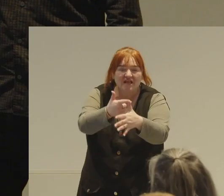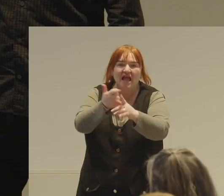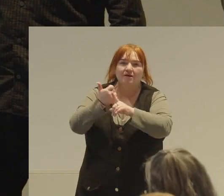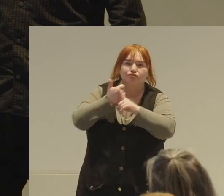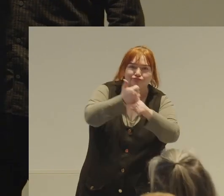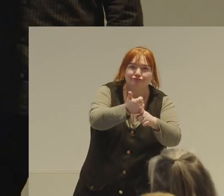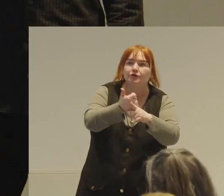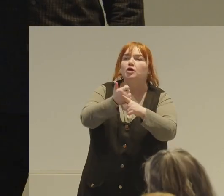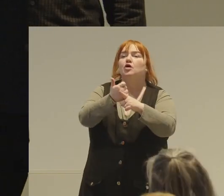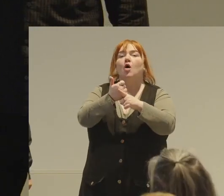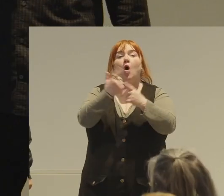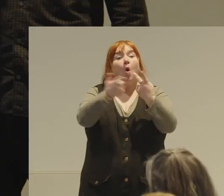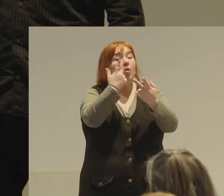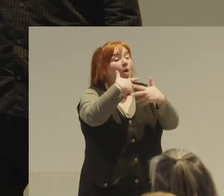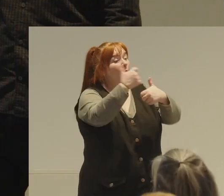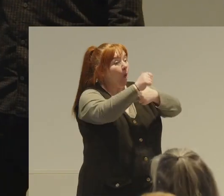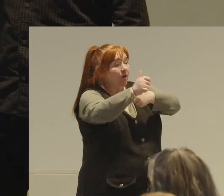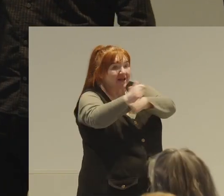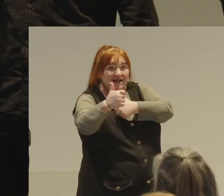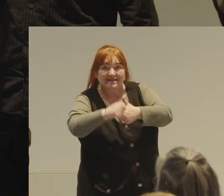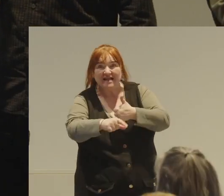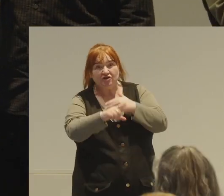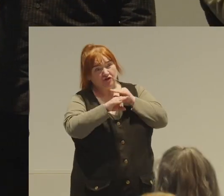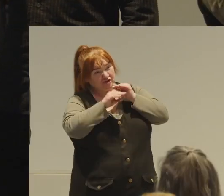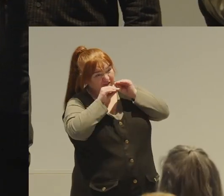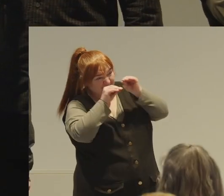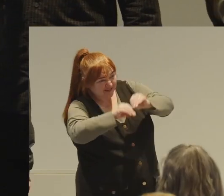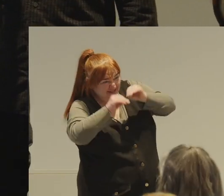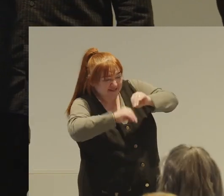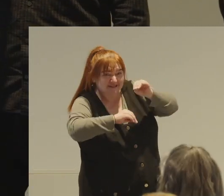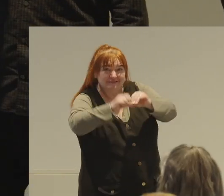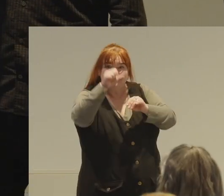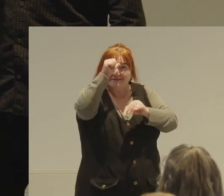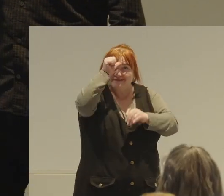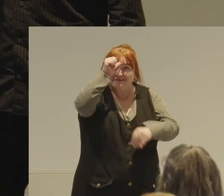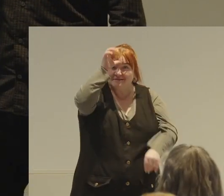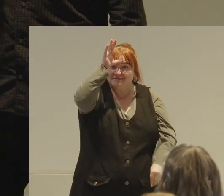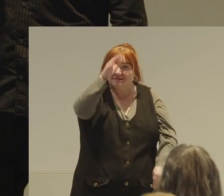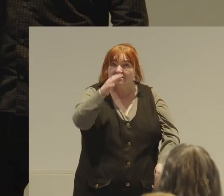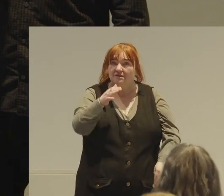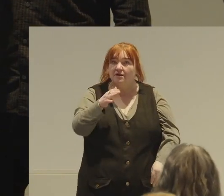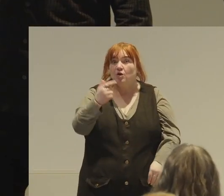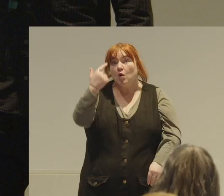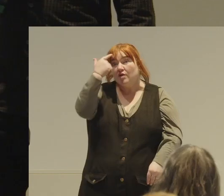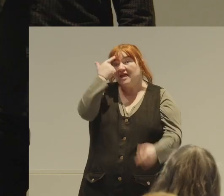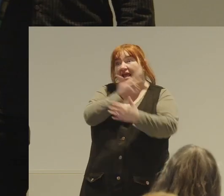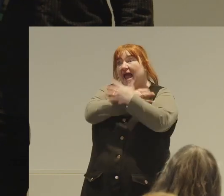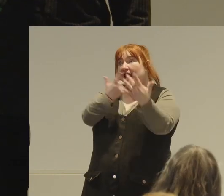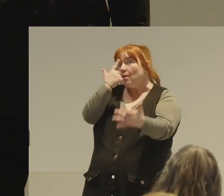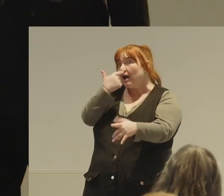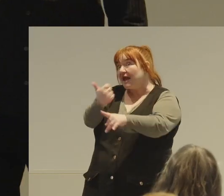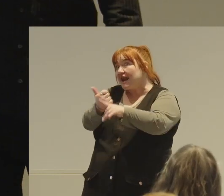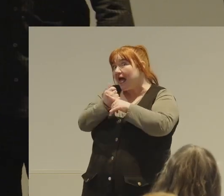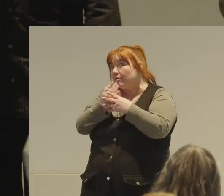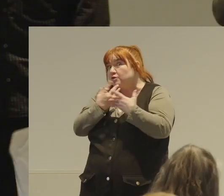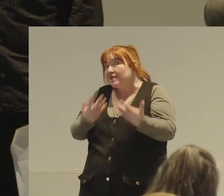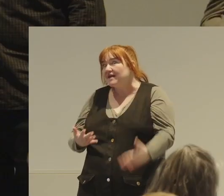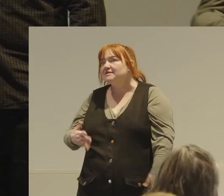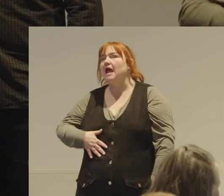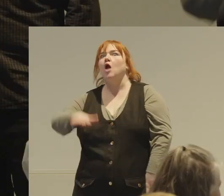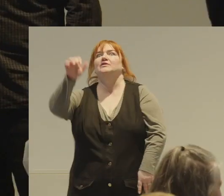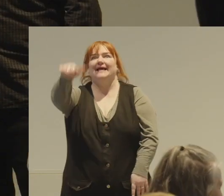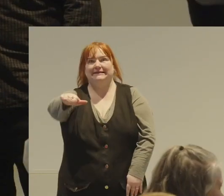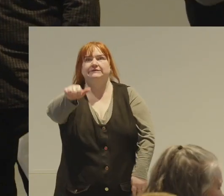ways through that whole process. Can anyone help us with that today, do you think? Oh, yes, we